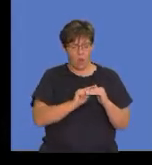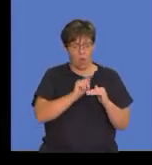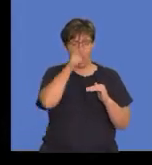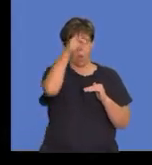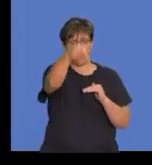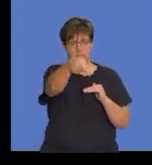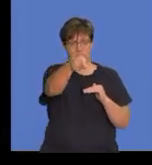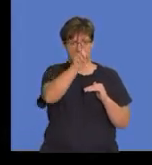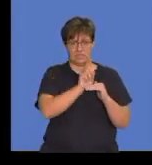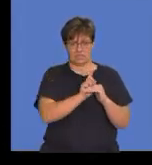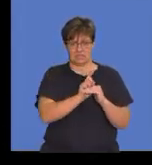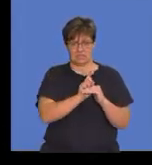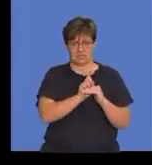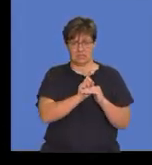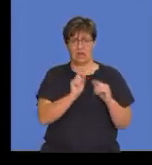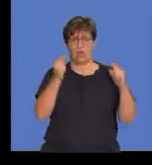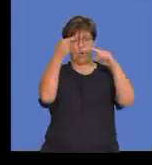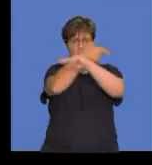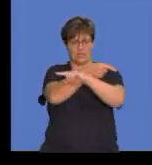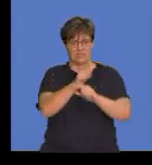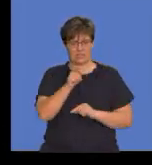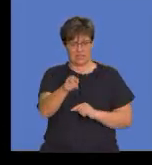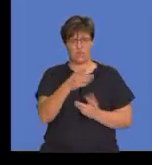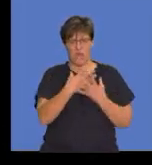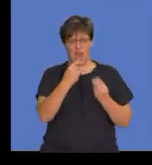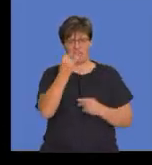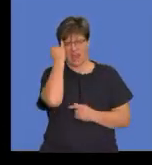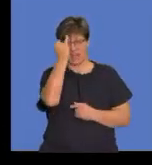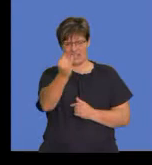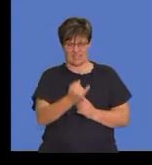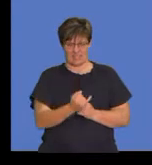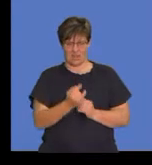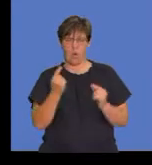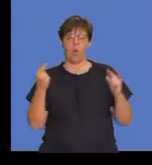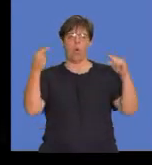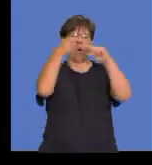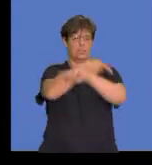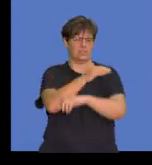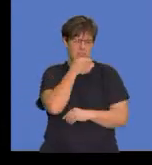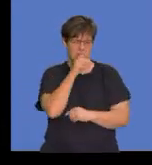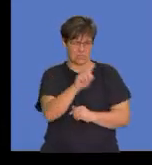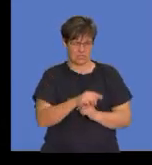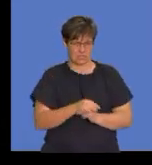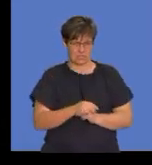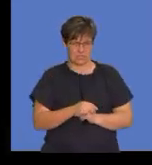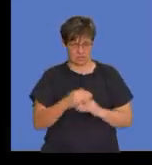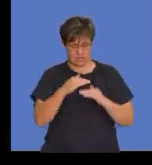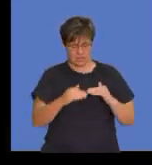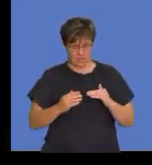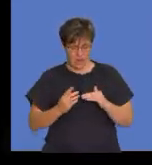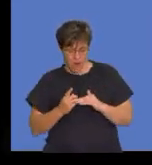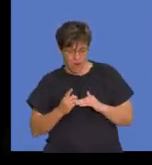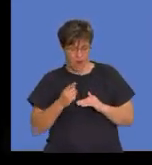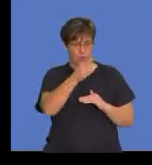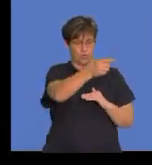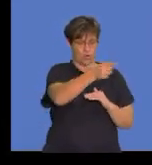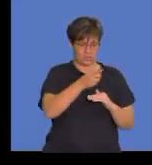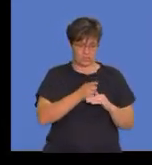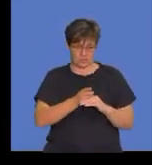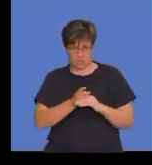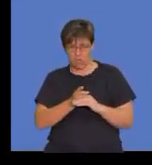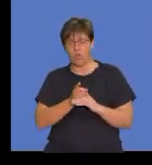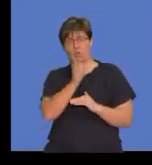side, but I think with opposite, you kind of have an idea of what opposite means, directly across